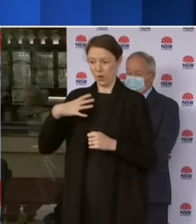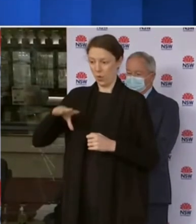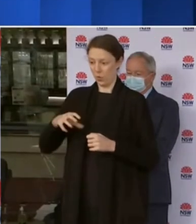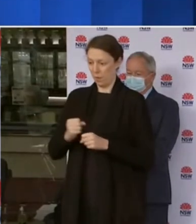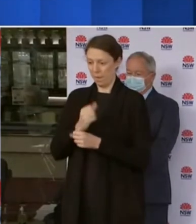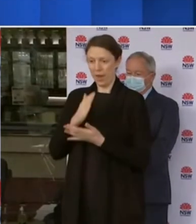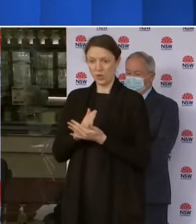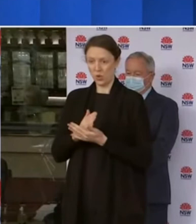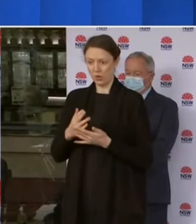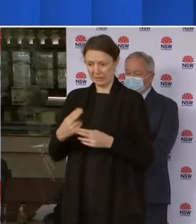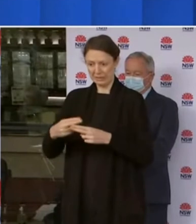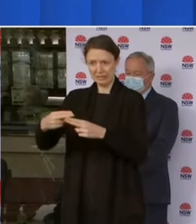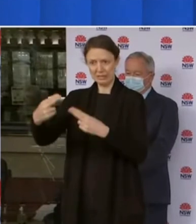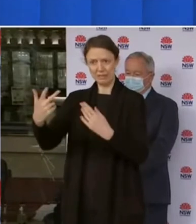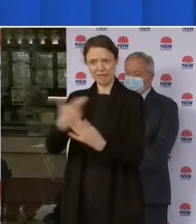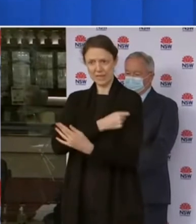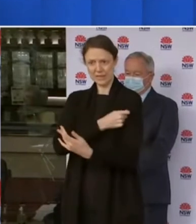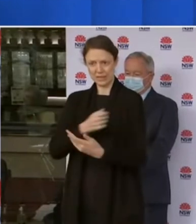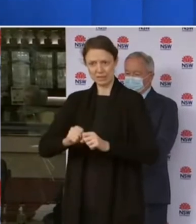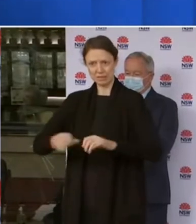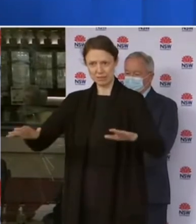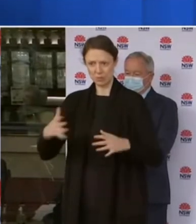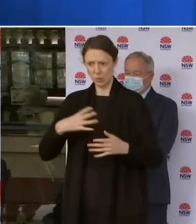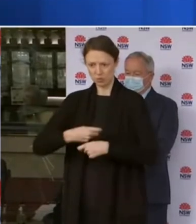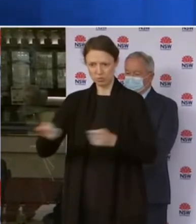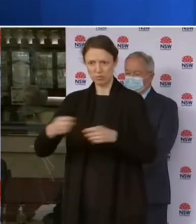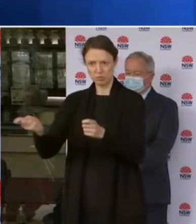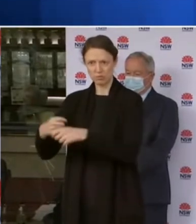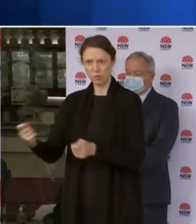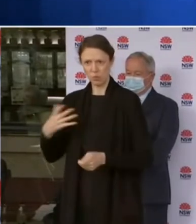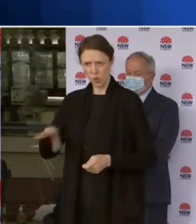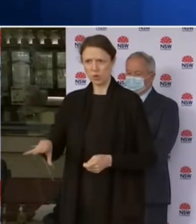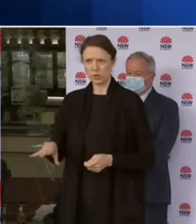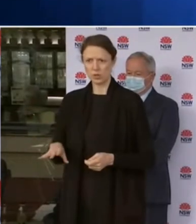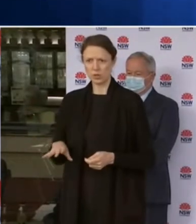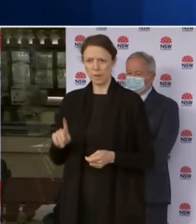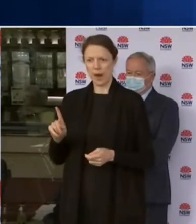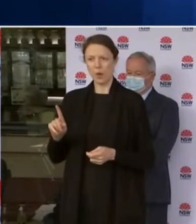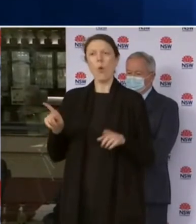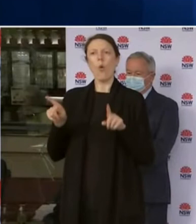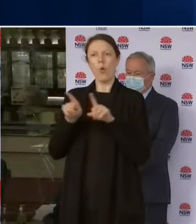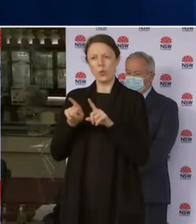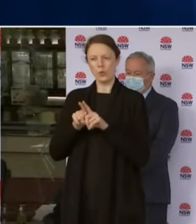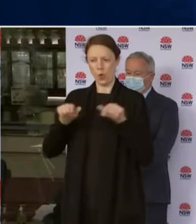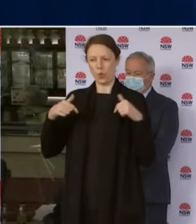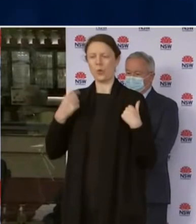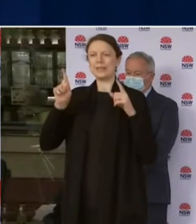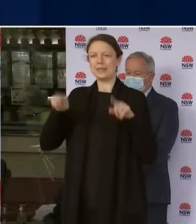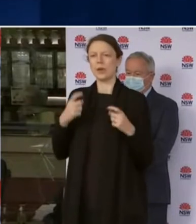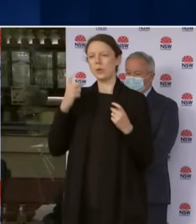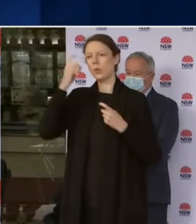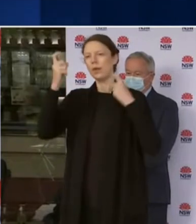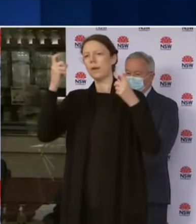sense of urgency across the nation about the vaccine rollout, but we're already thinking about what life will look like after the lockdown. And